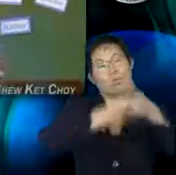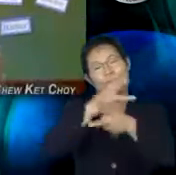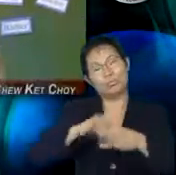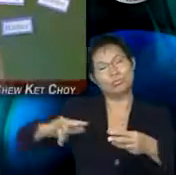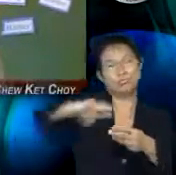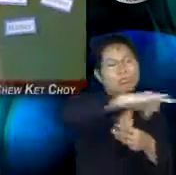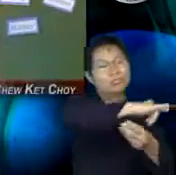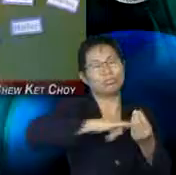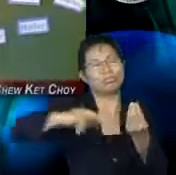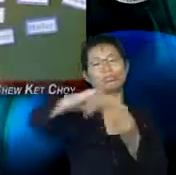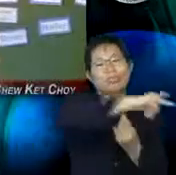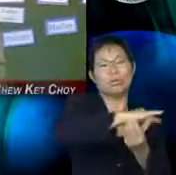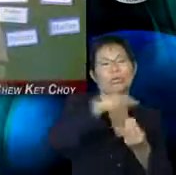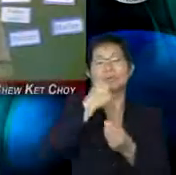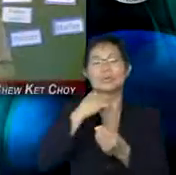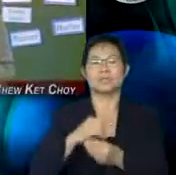Who is he?